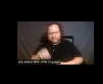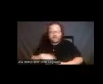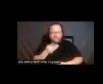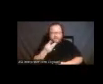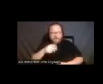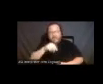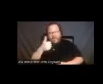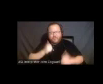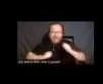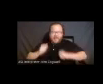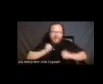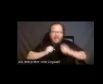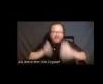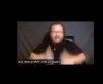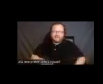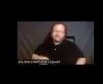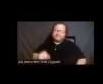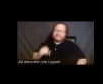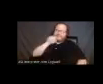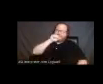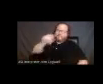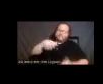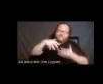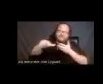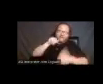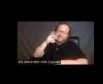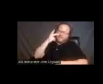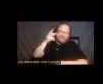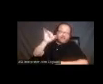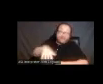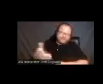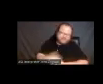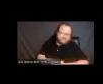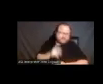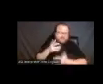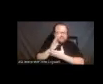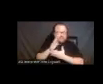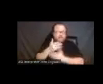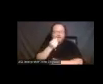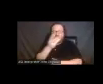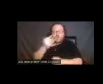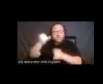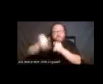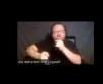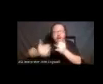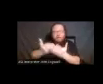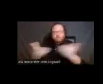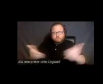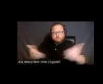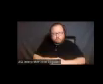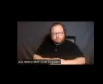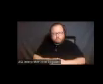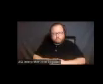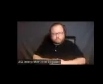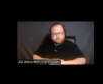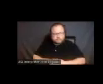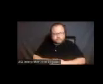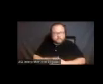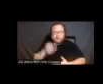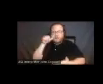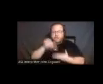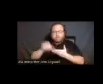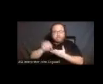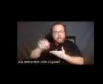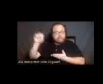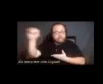actors. I didn't even see that. All right, then just a couple final things. The mail-in ballots